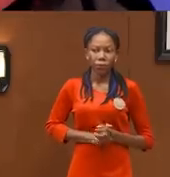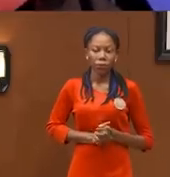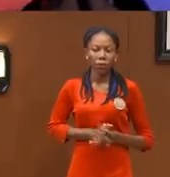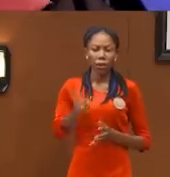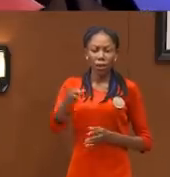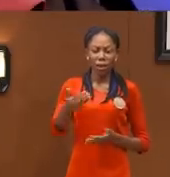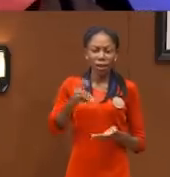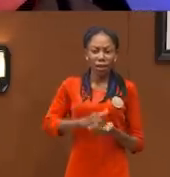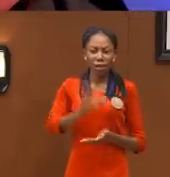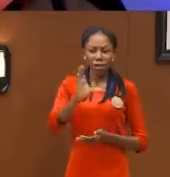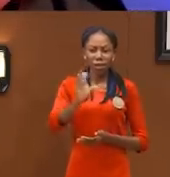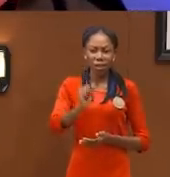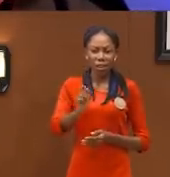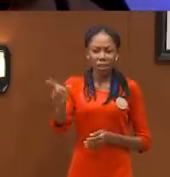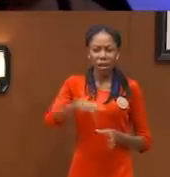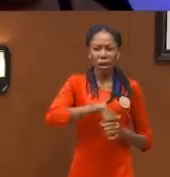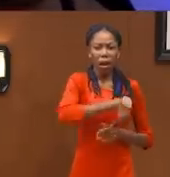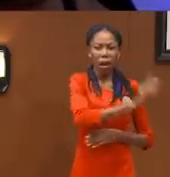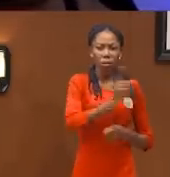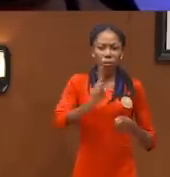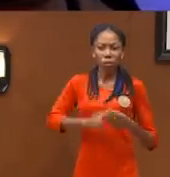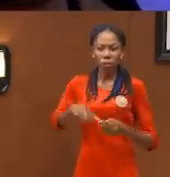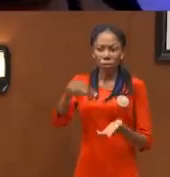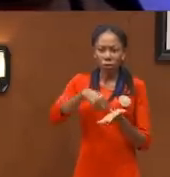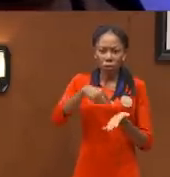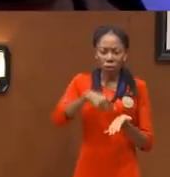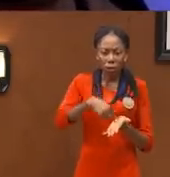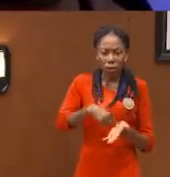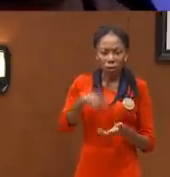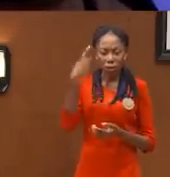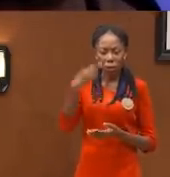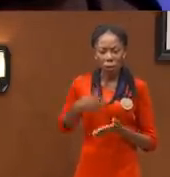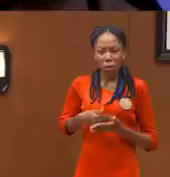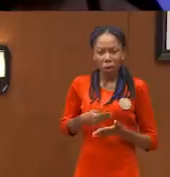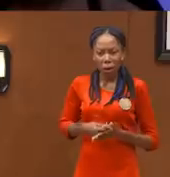Going out to beg for money on the street that I could die on the road.